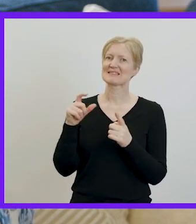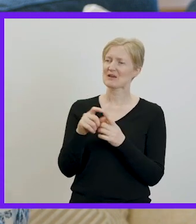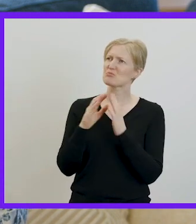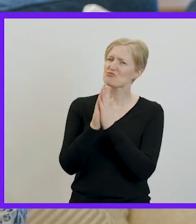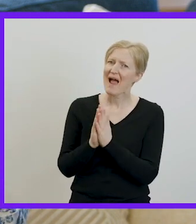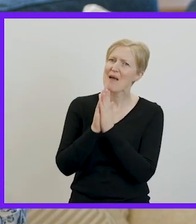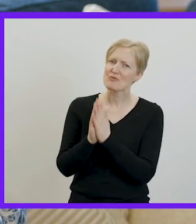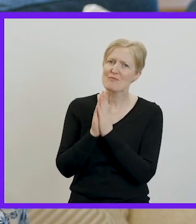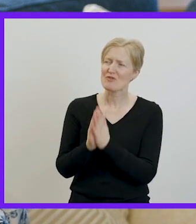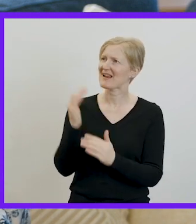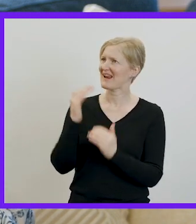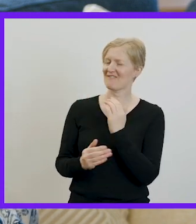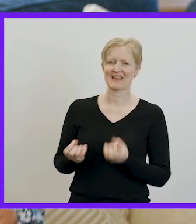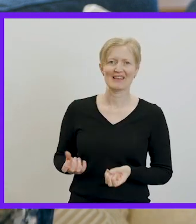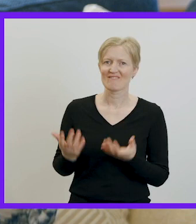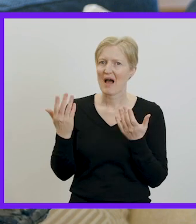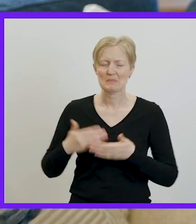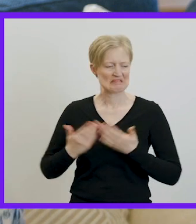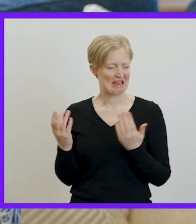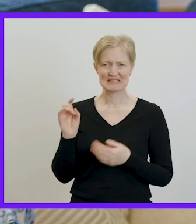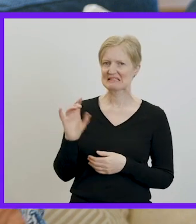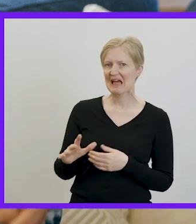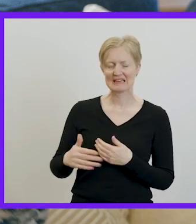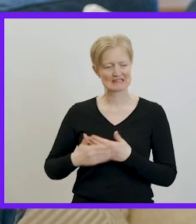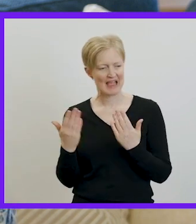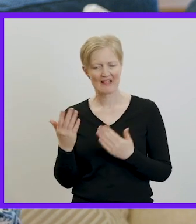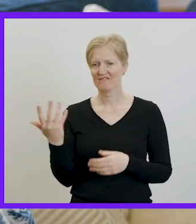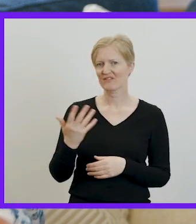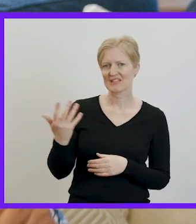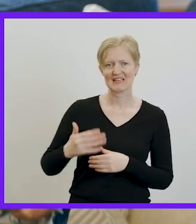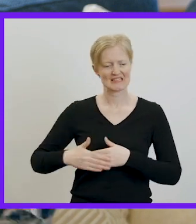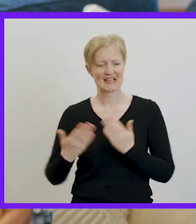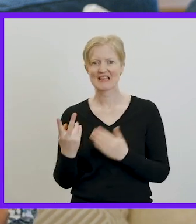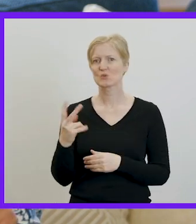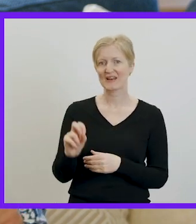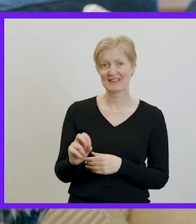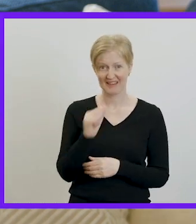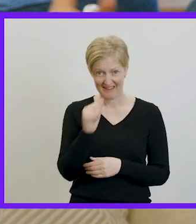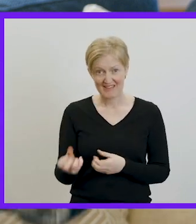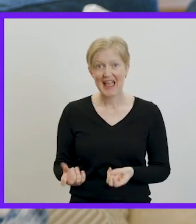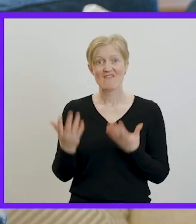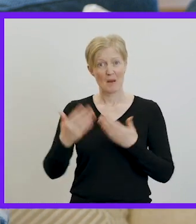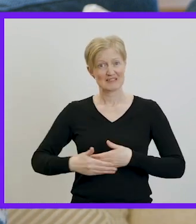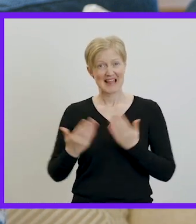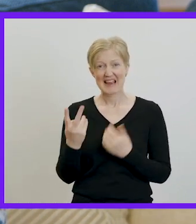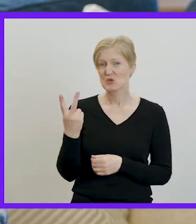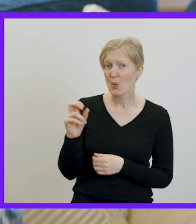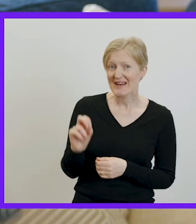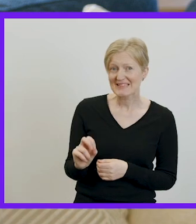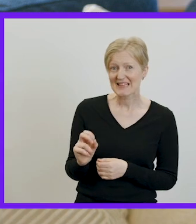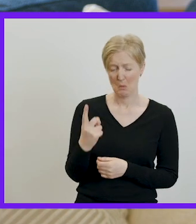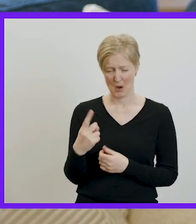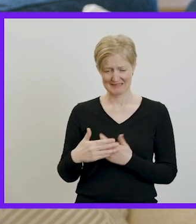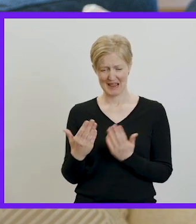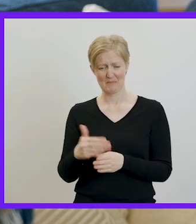kept on praying, that he didn't give up after day 10 or day 15 or day 20. Imagine if he had given up on day 20